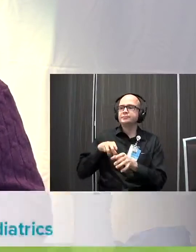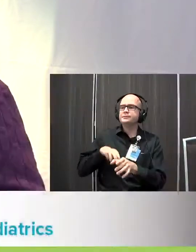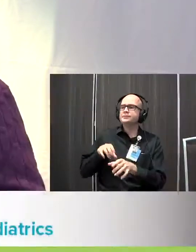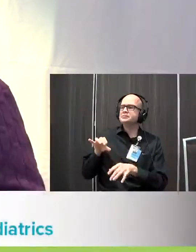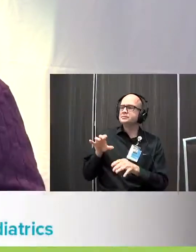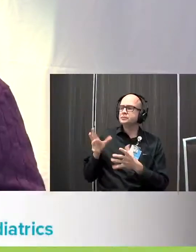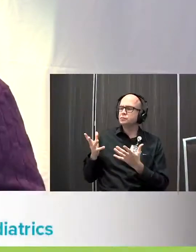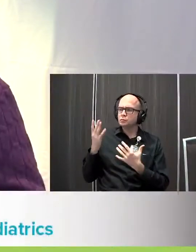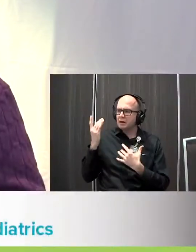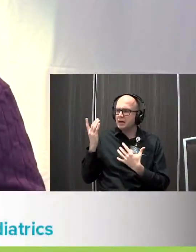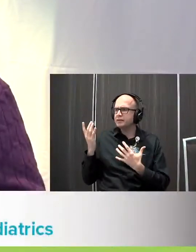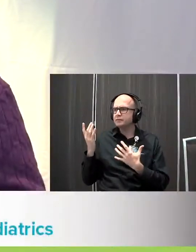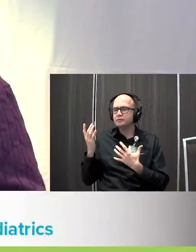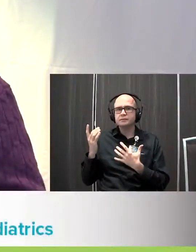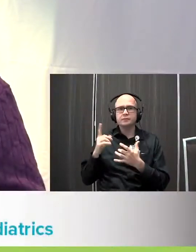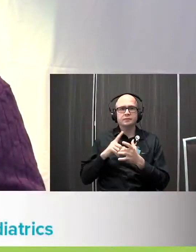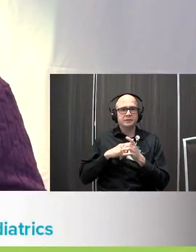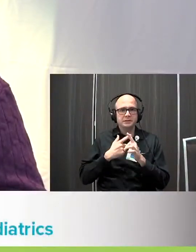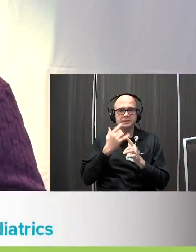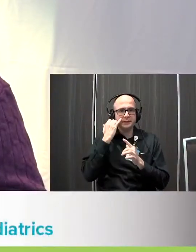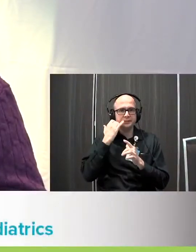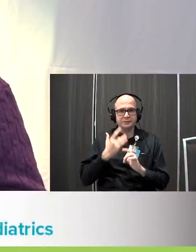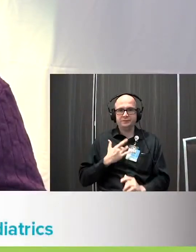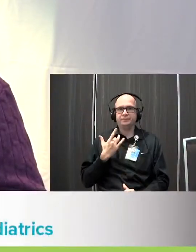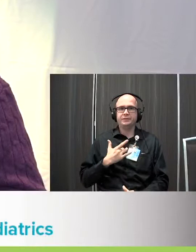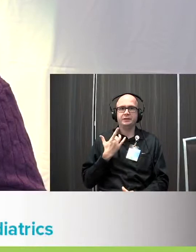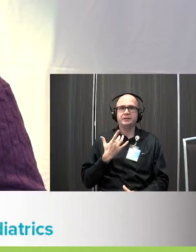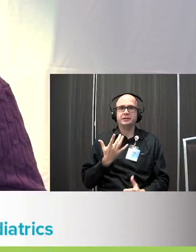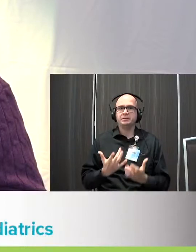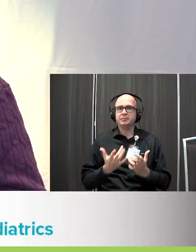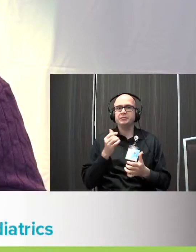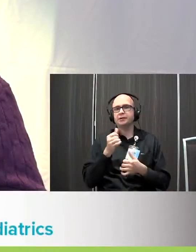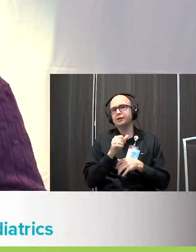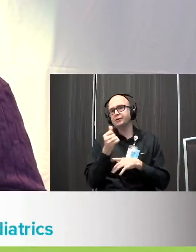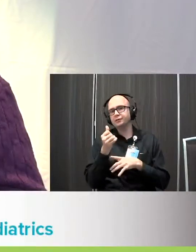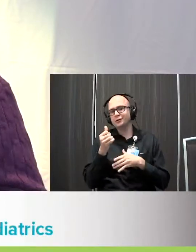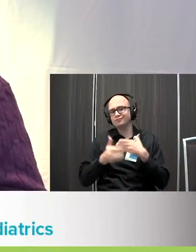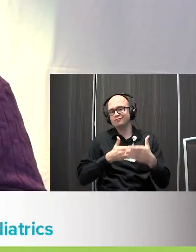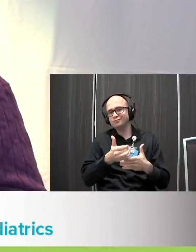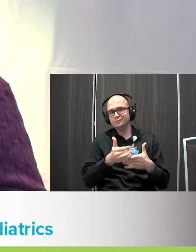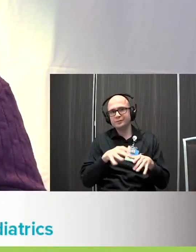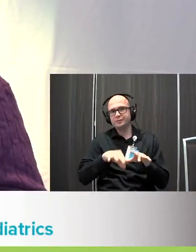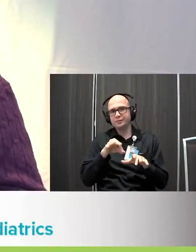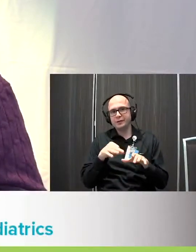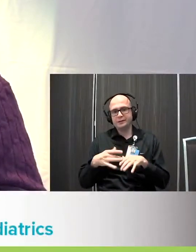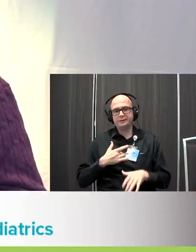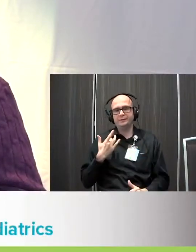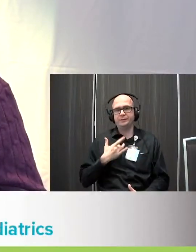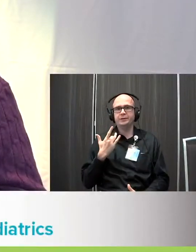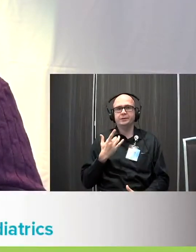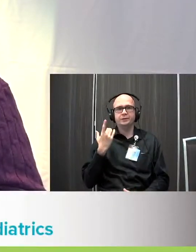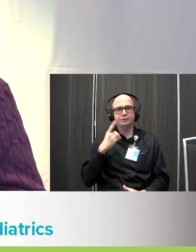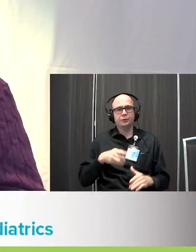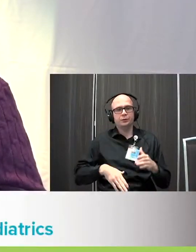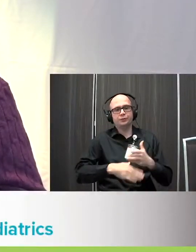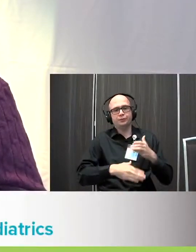what's That's what I'm causing it. thinking. And then if it's a sensory thing, there might be some other ways to find a sensory input of that foot